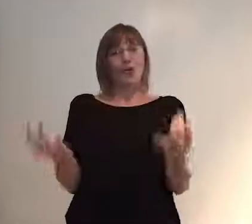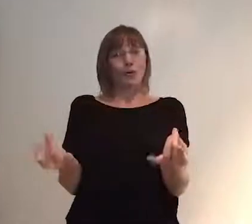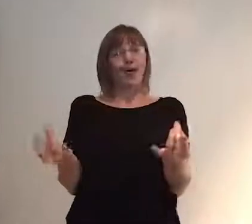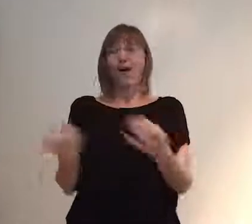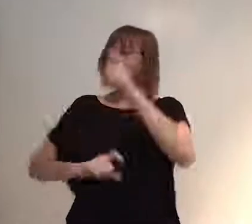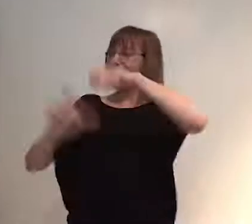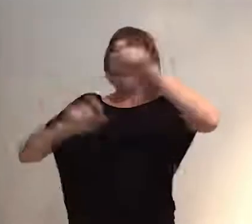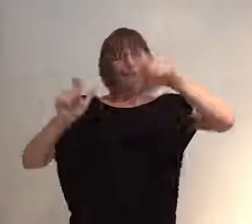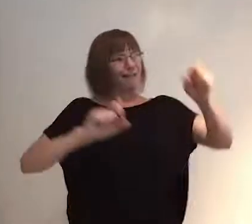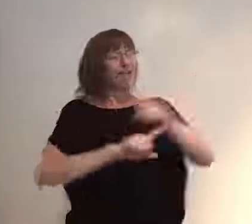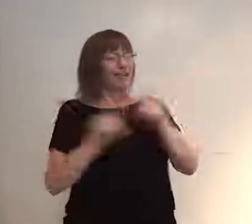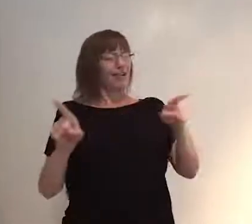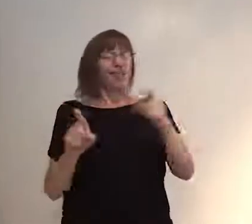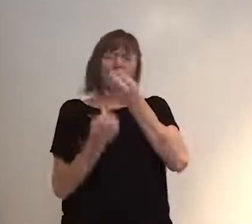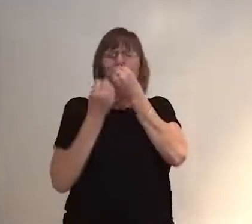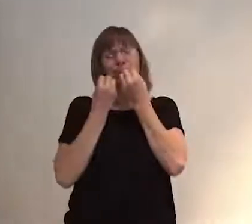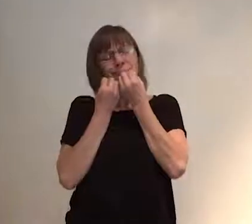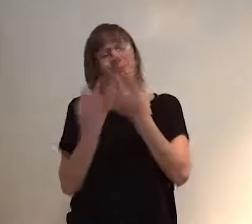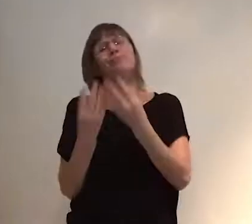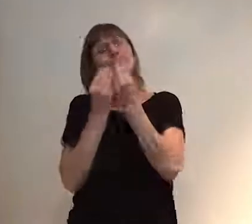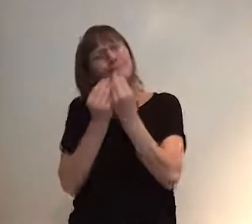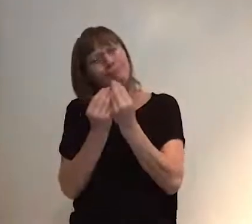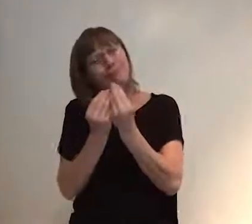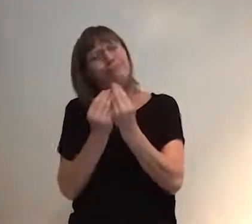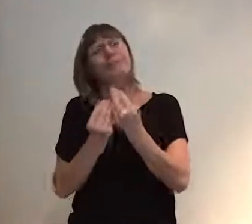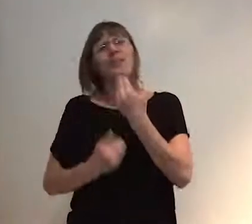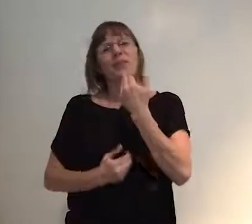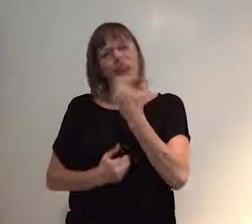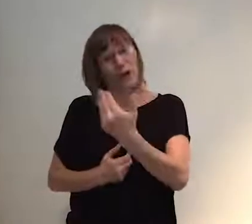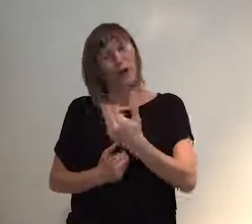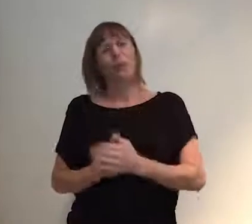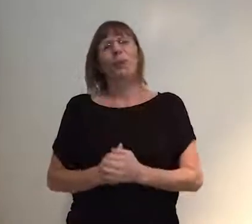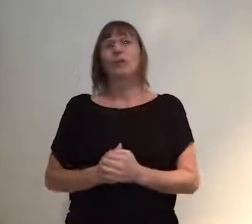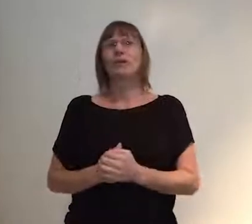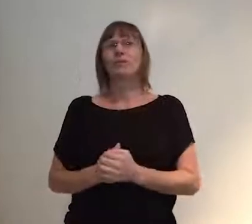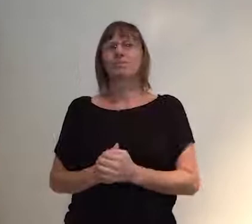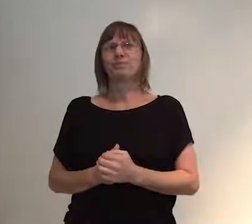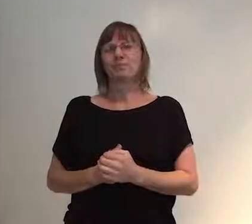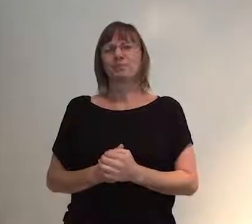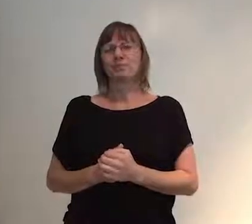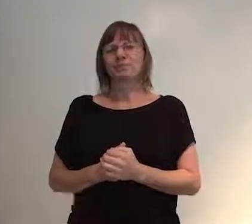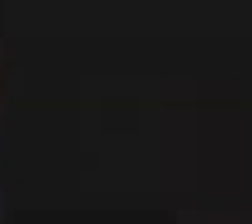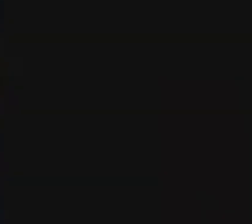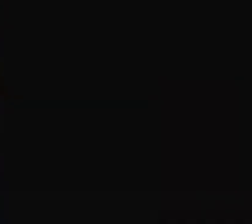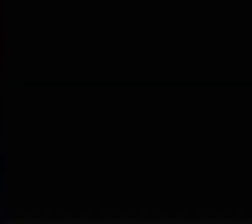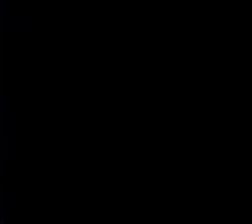people. It's been a real honor and a real privilege. Thank you, thank you, thank you.